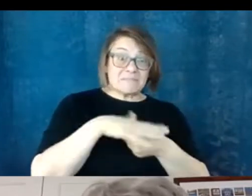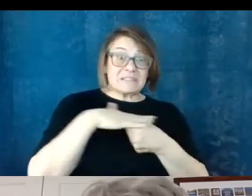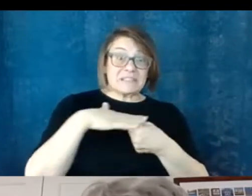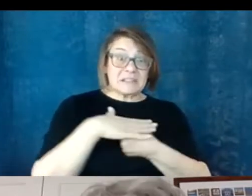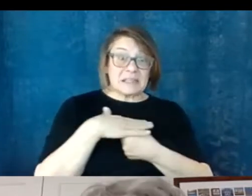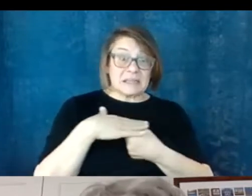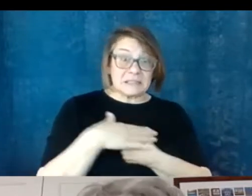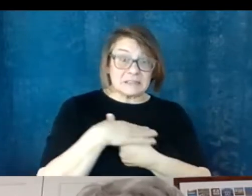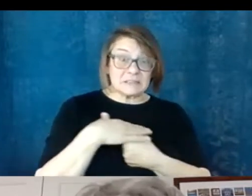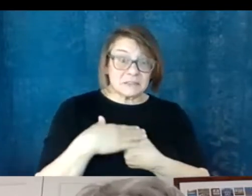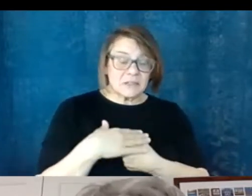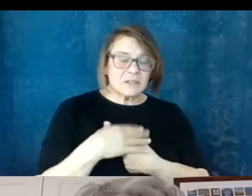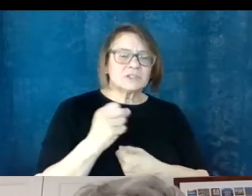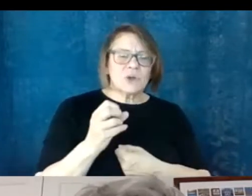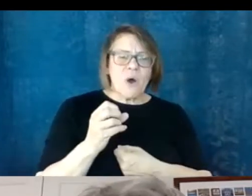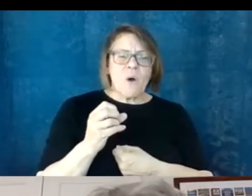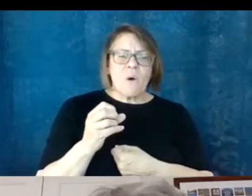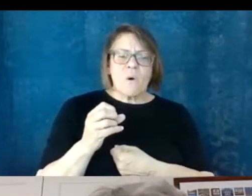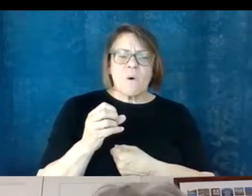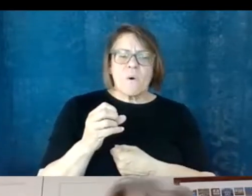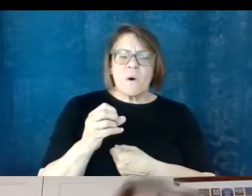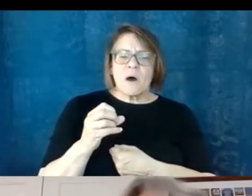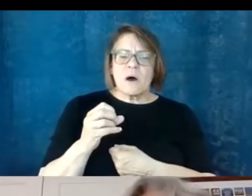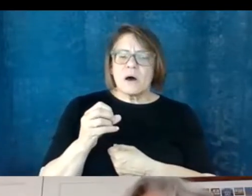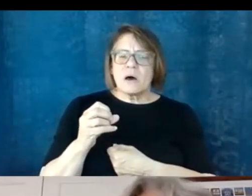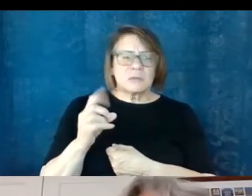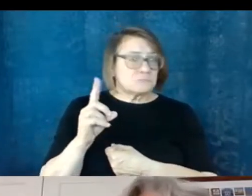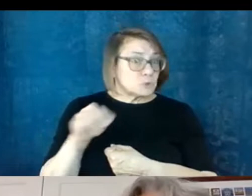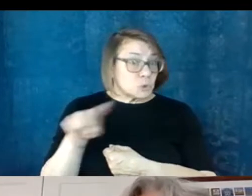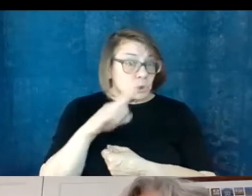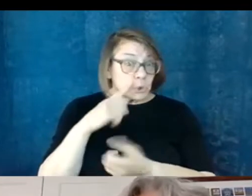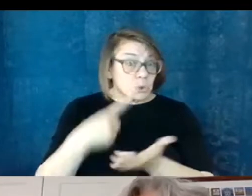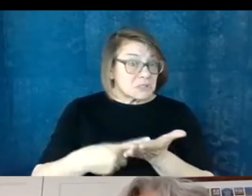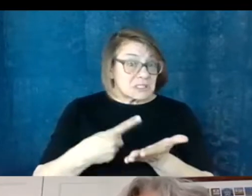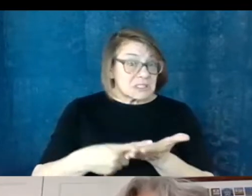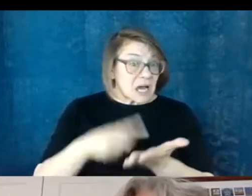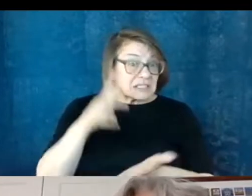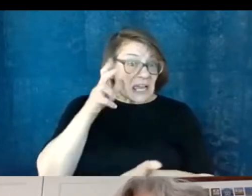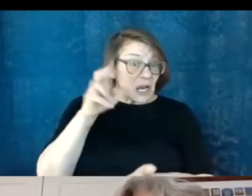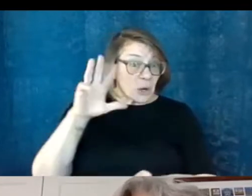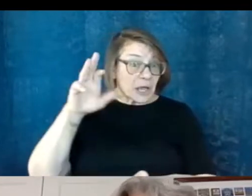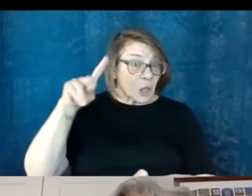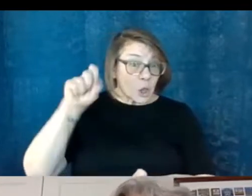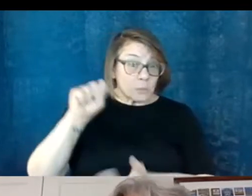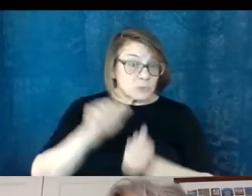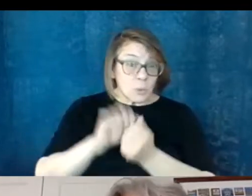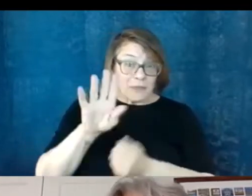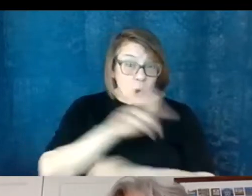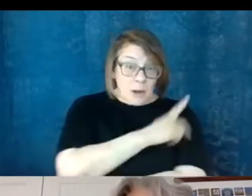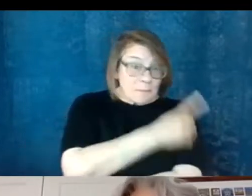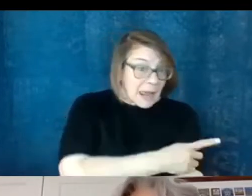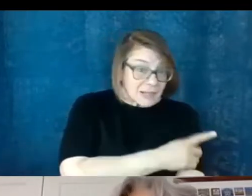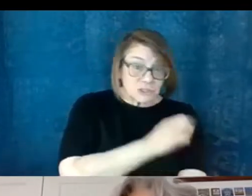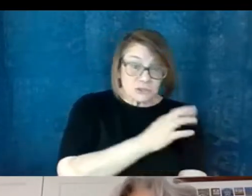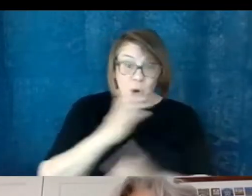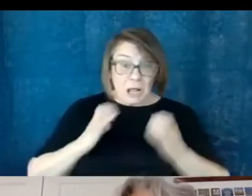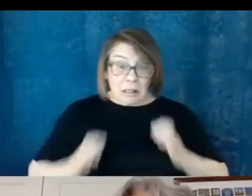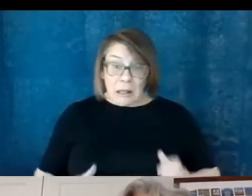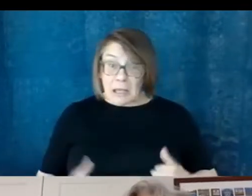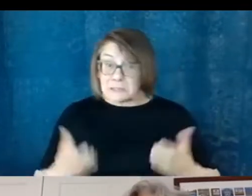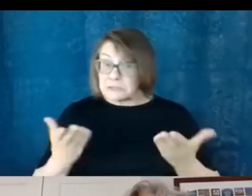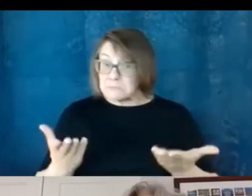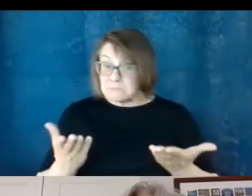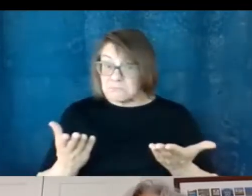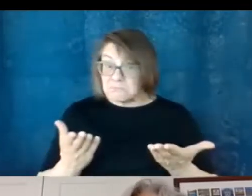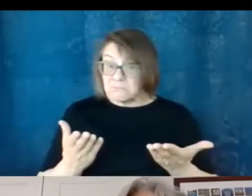facilities. And so do you discuss hearing loops with your patients or clients?